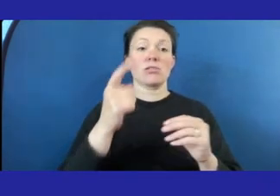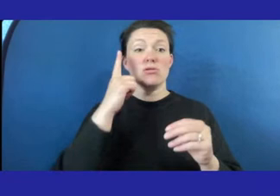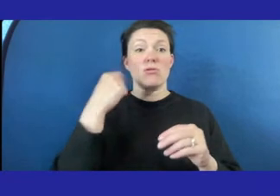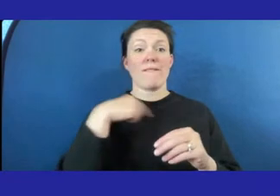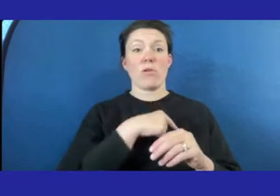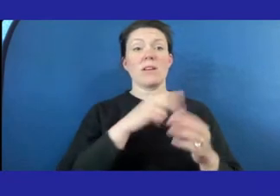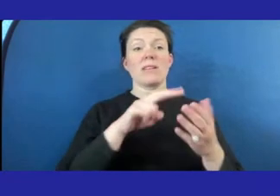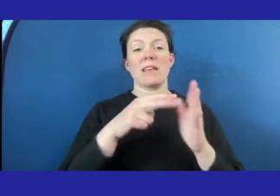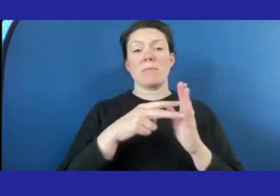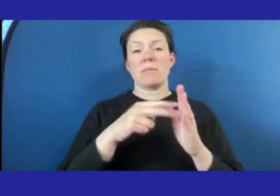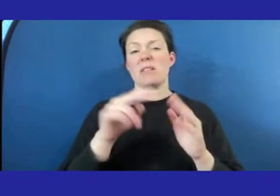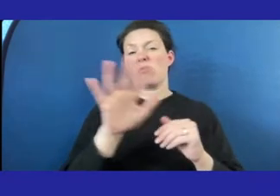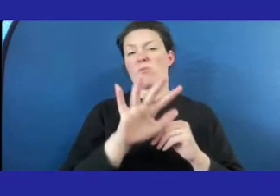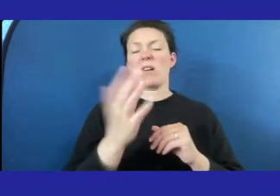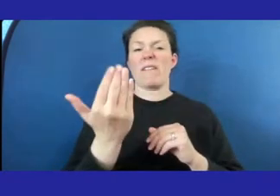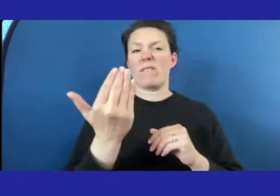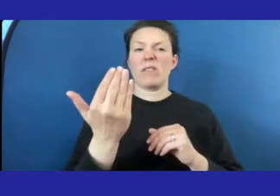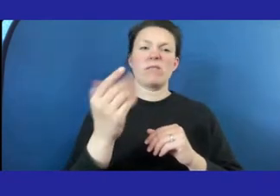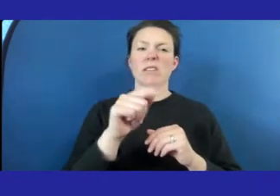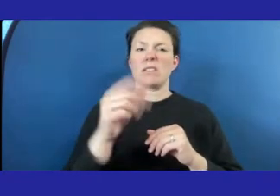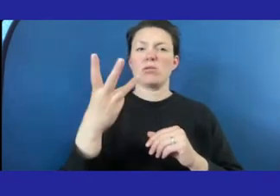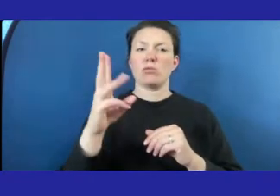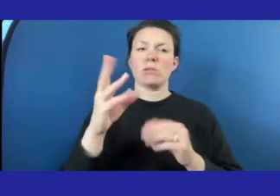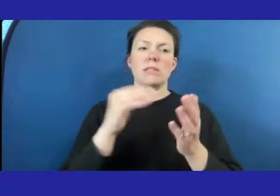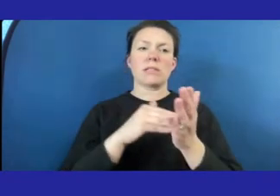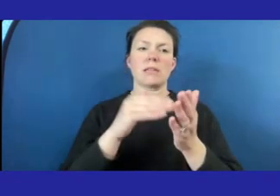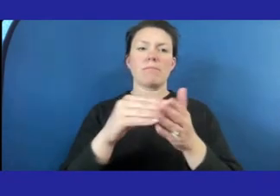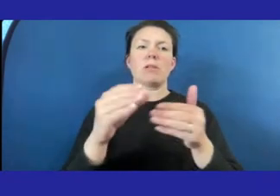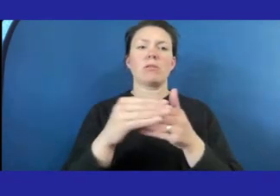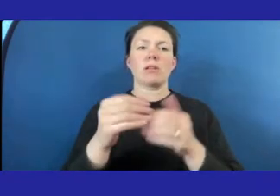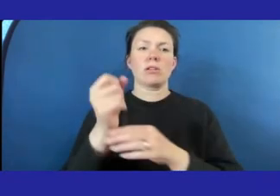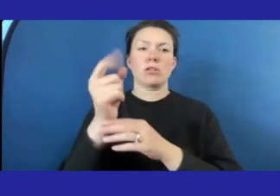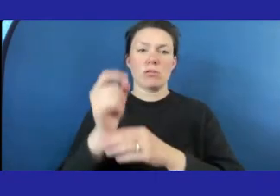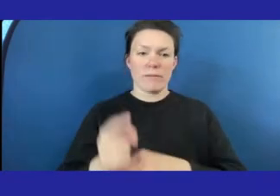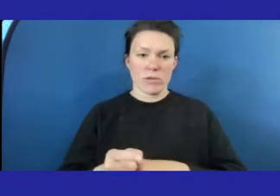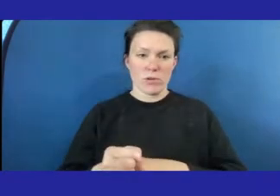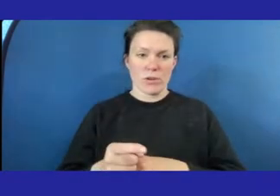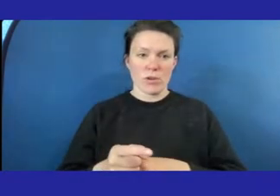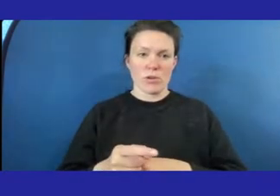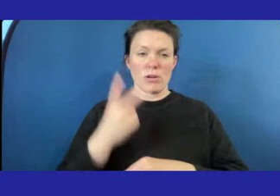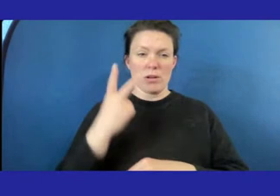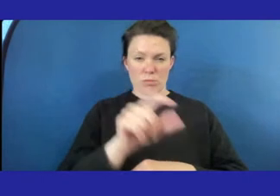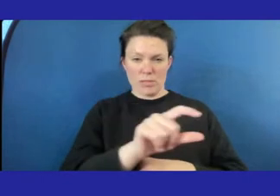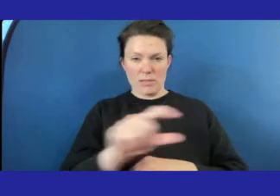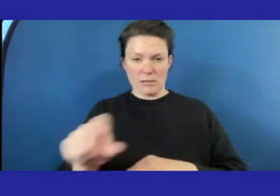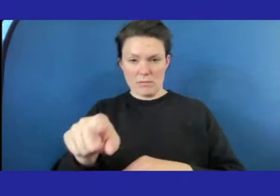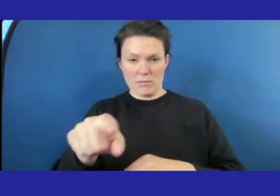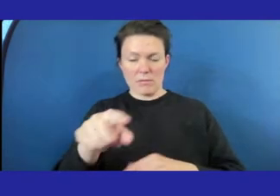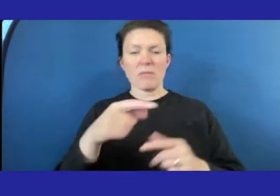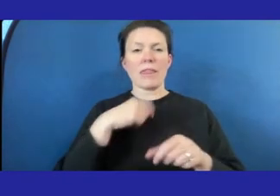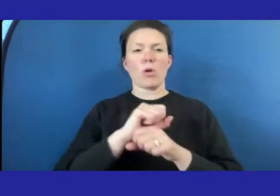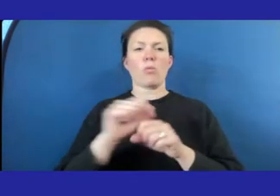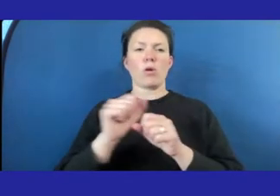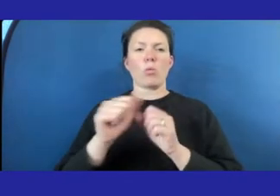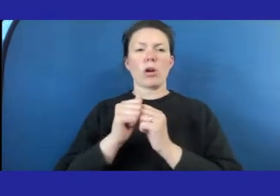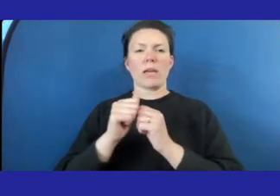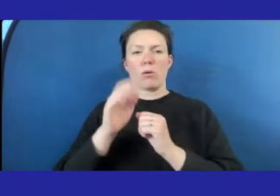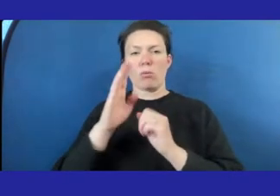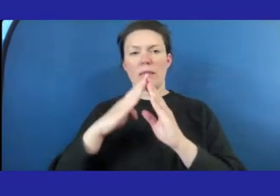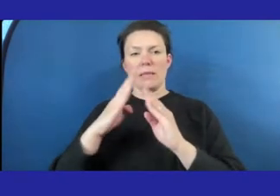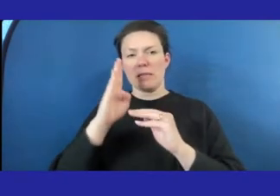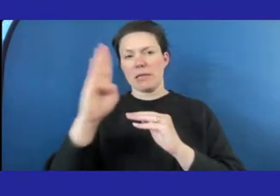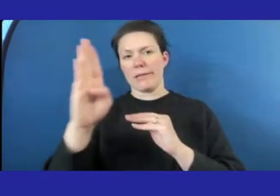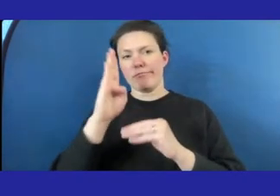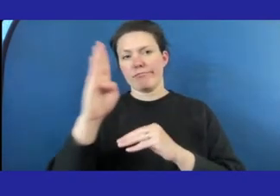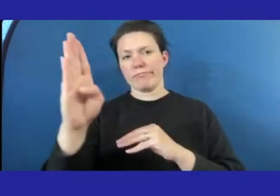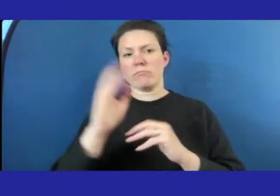that translates to about $15 to $16 million per year, as you can see in the table at the bottom. And we worked with the city, just given sort of